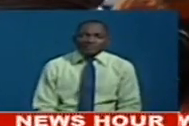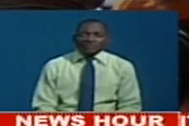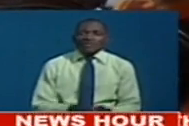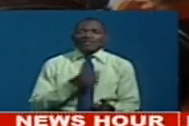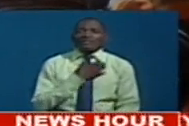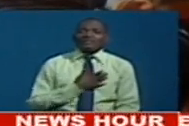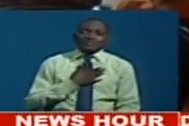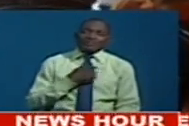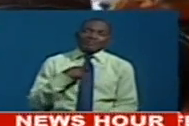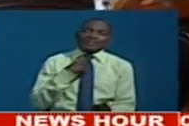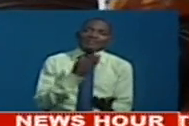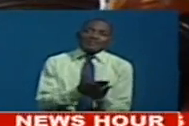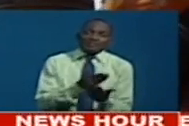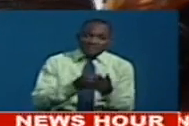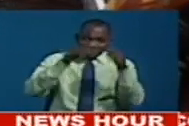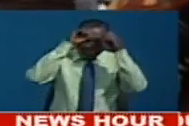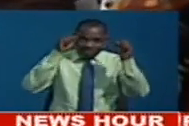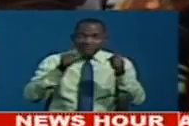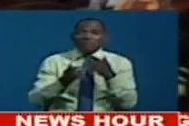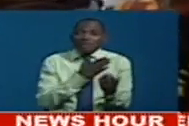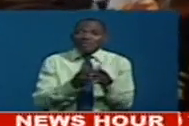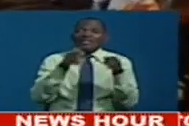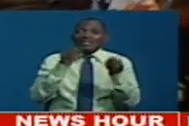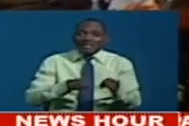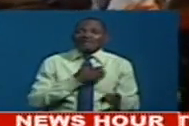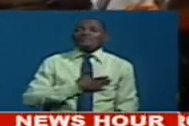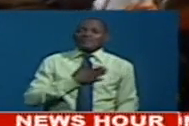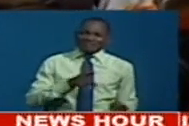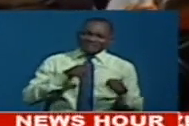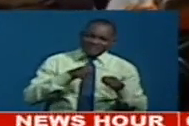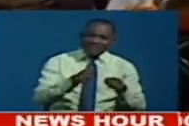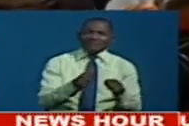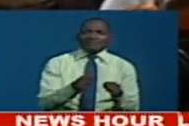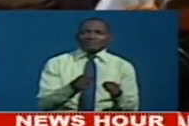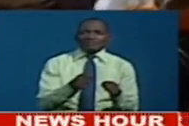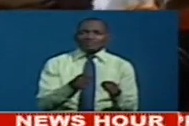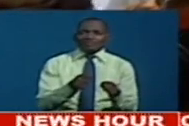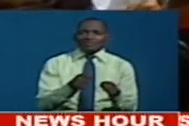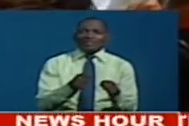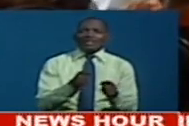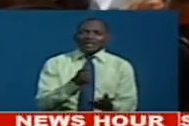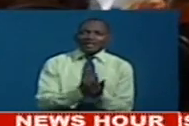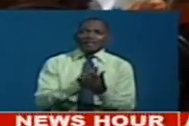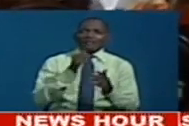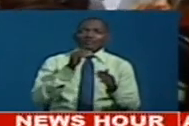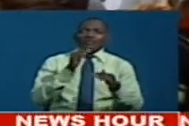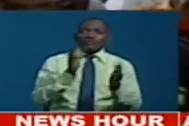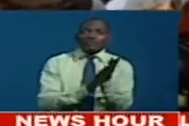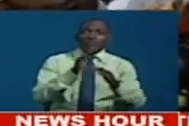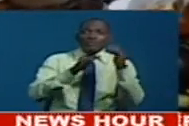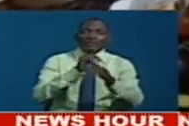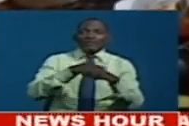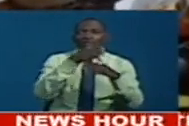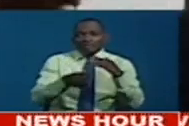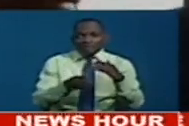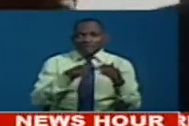Please, I'm appealing to you to use all necessary means to get the place completed for admissions